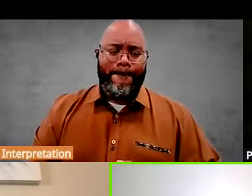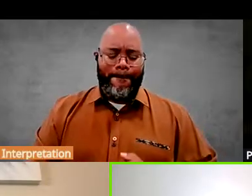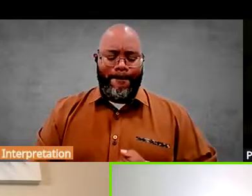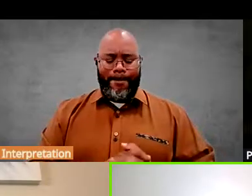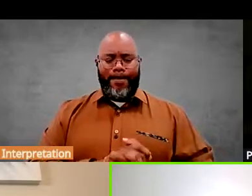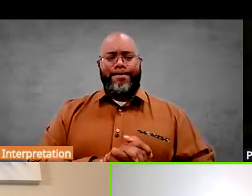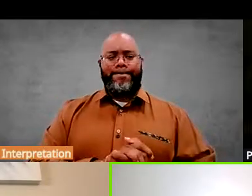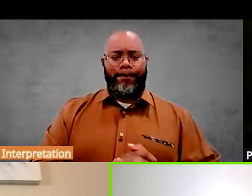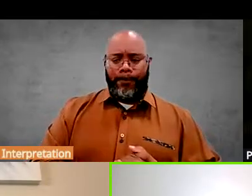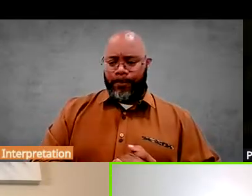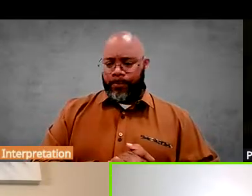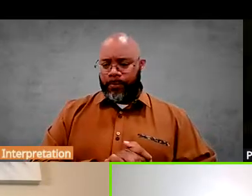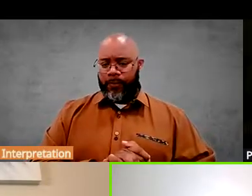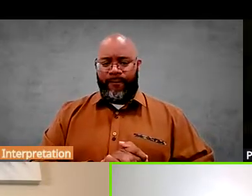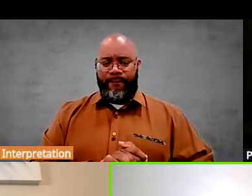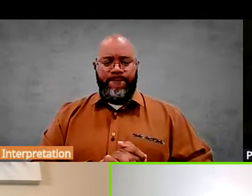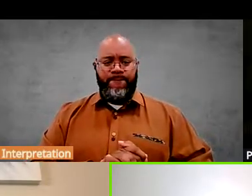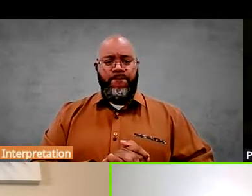do that.